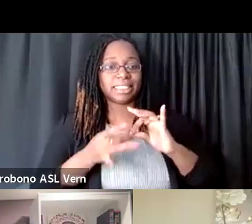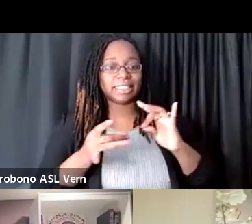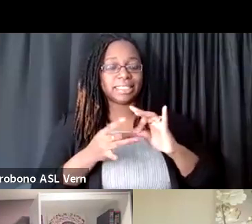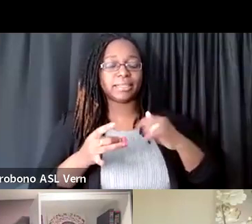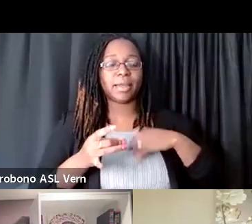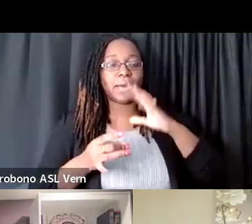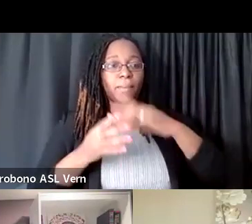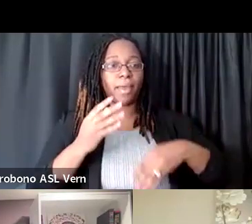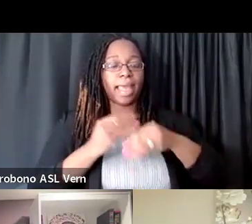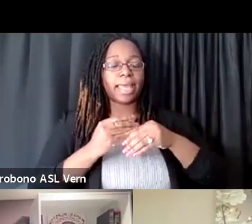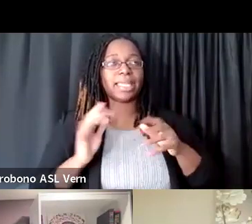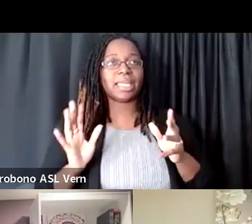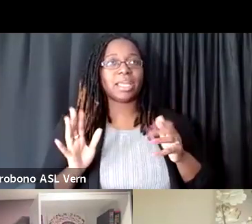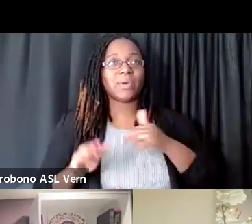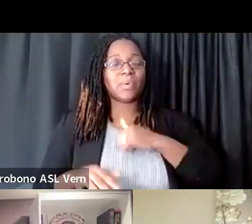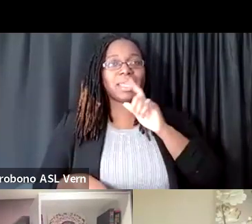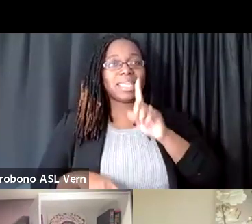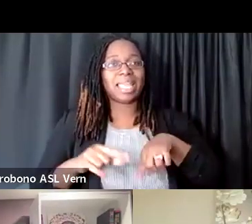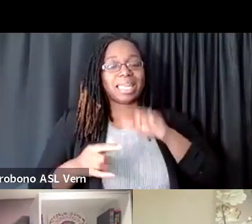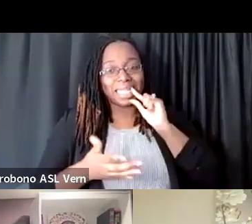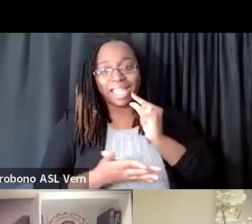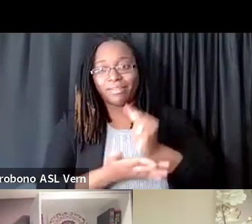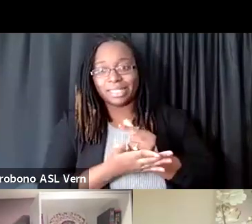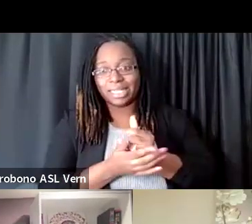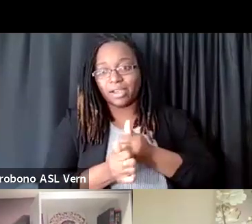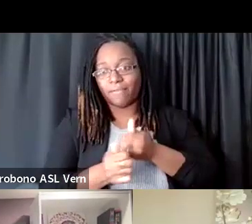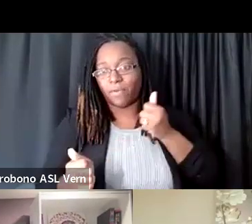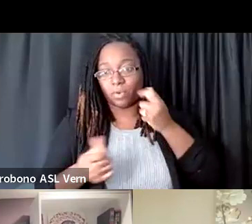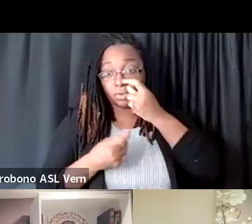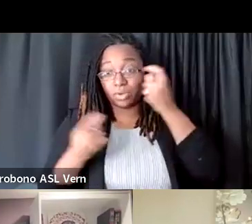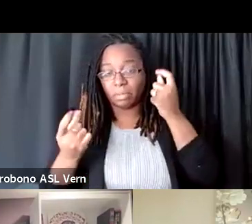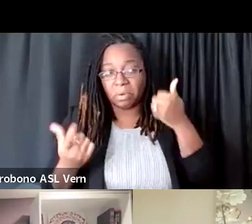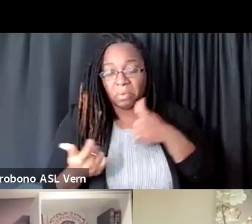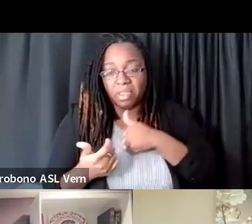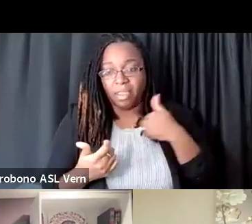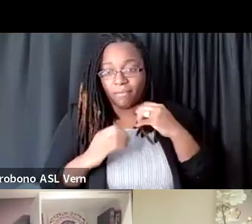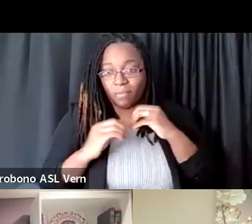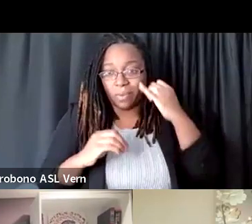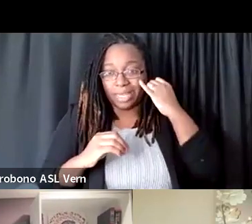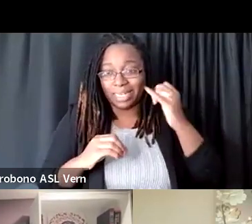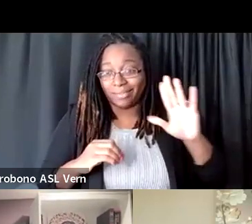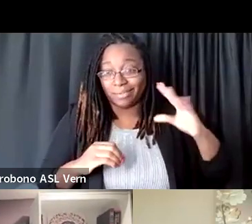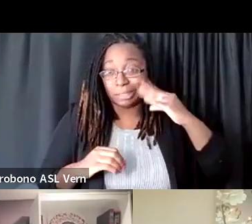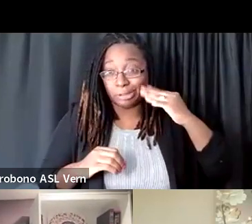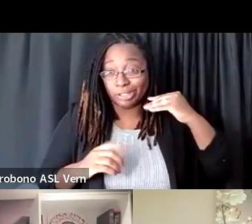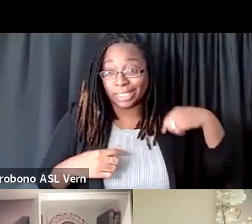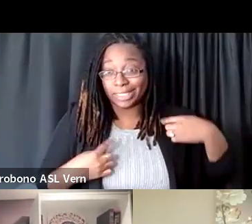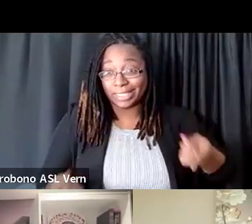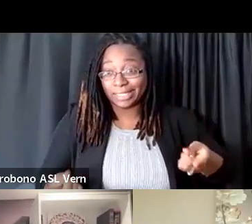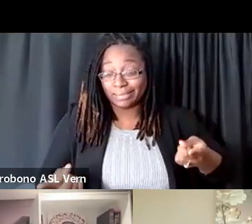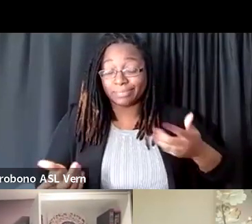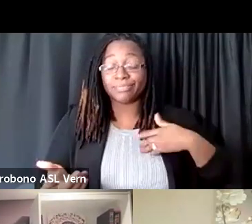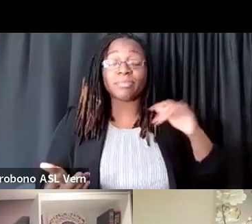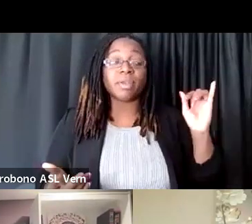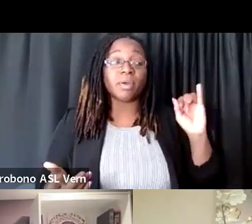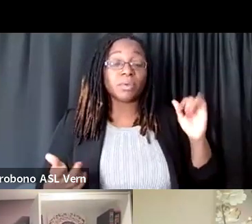we cannot guarantee the prevention of trauma. We do not know what people have walked in the room with. And also speaking as